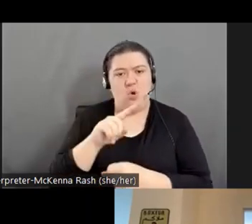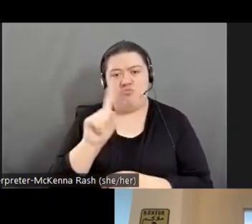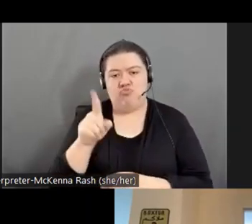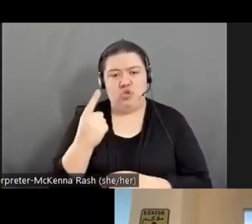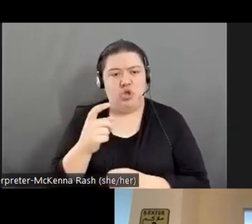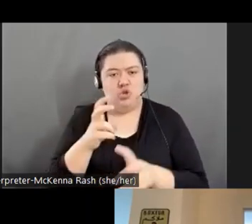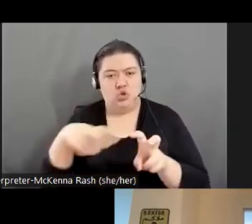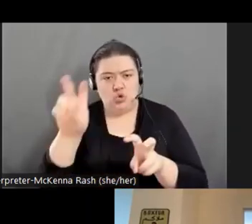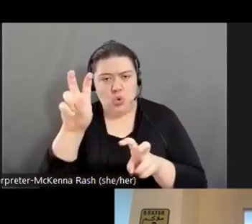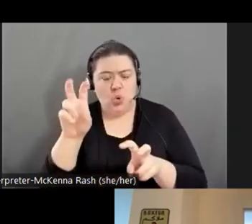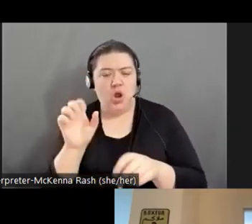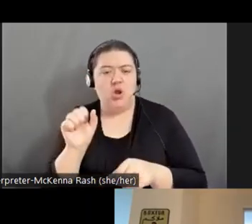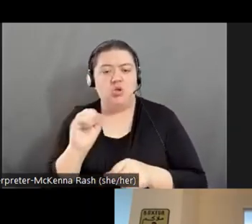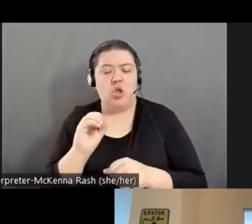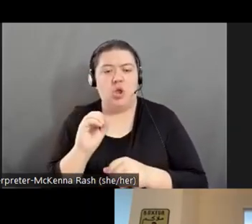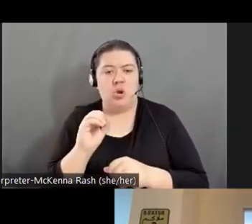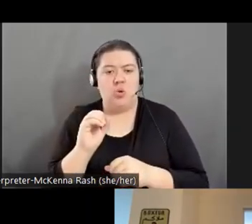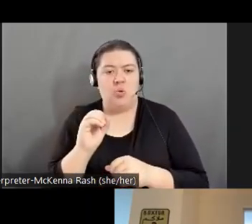So it's